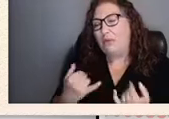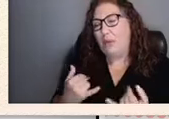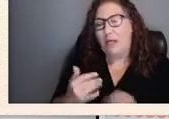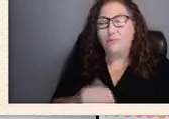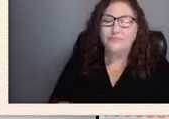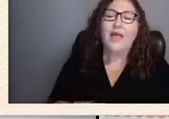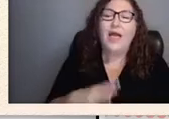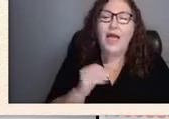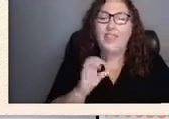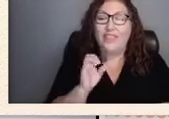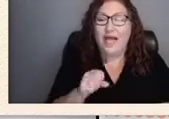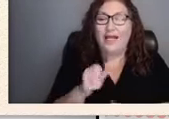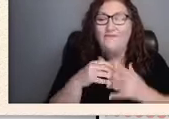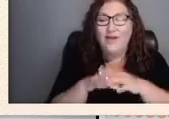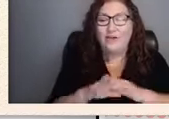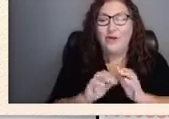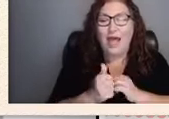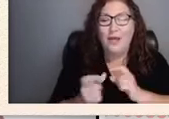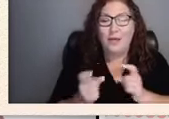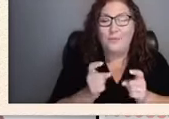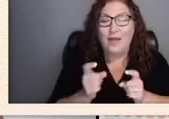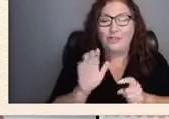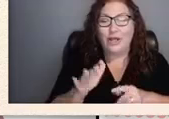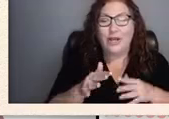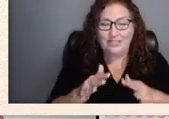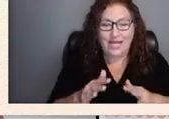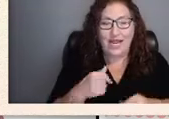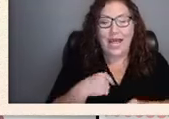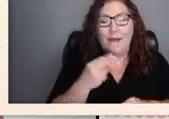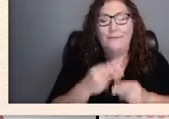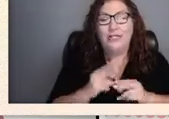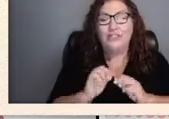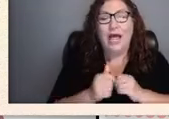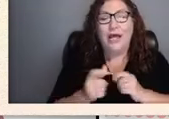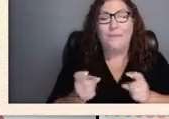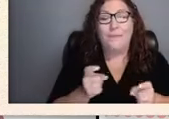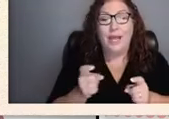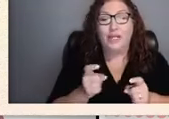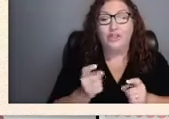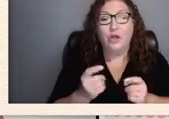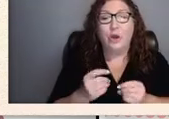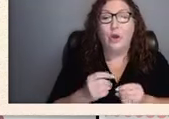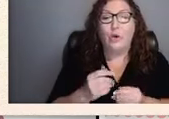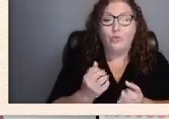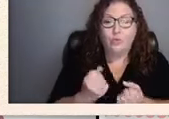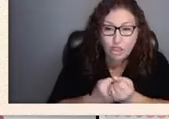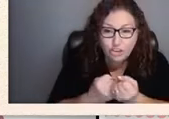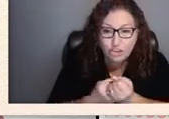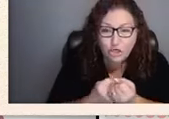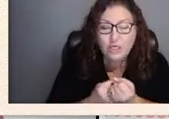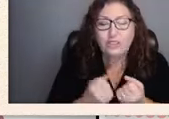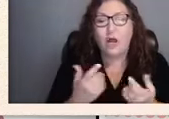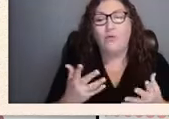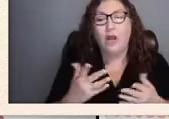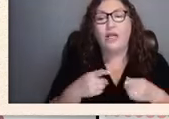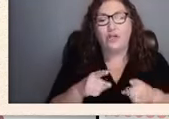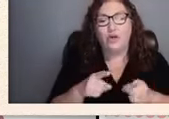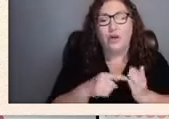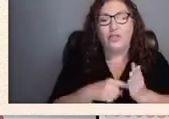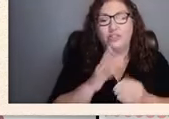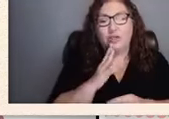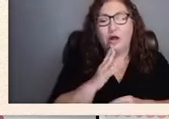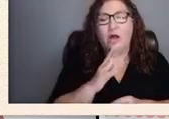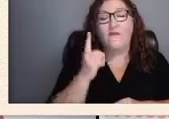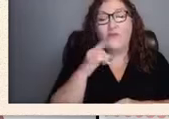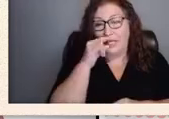you're managing their anxiety. I've mentioned how to manage reassurance already during the course of this talk. For kids who have a